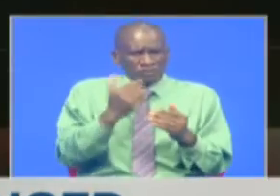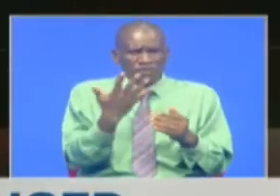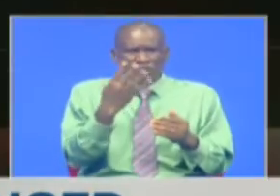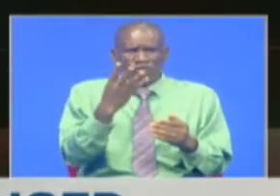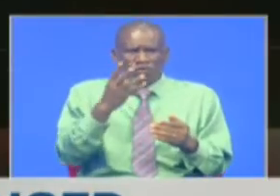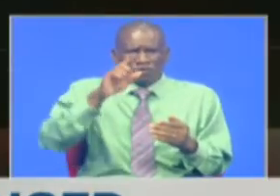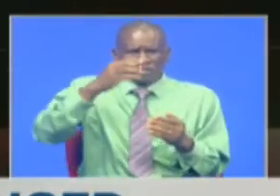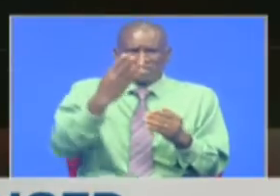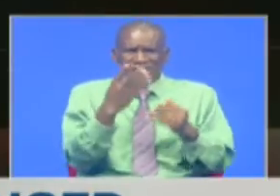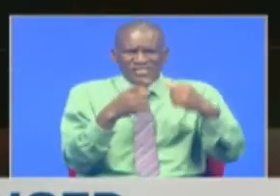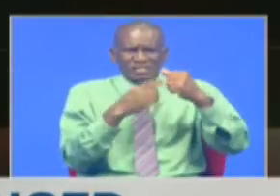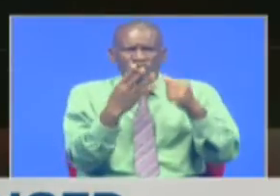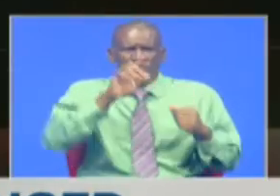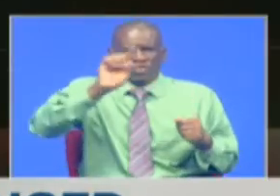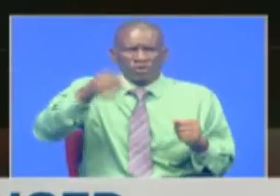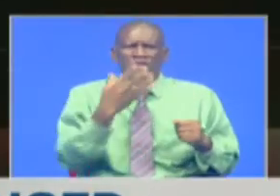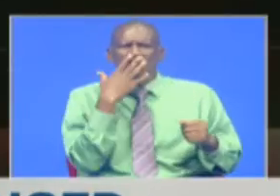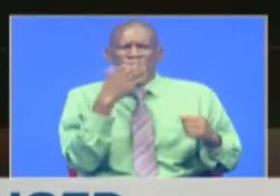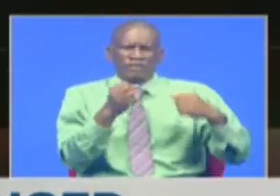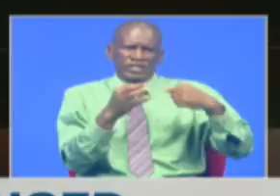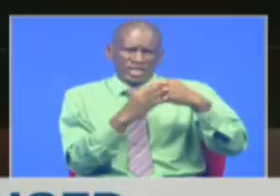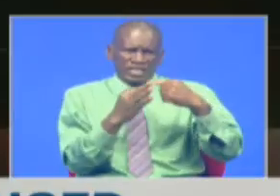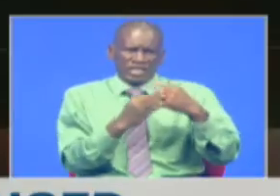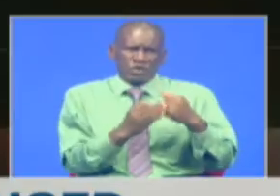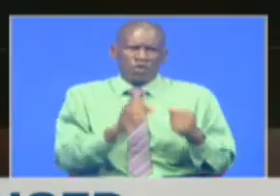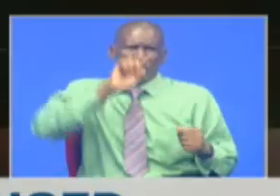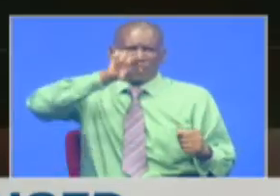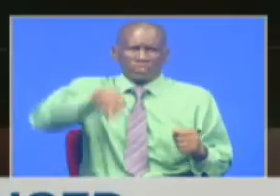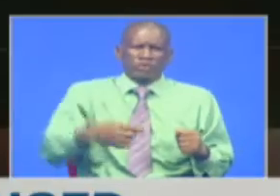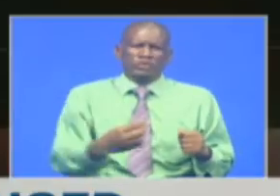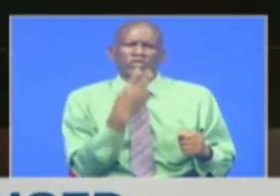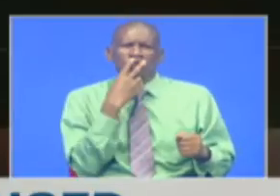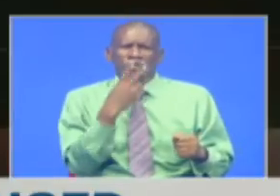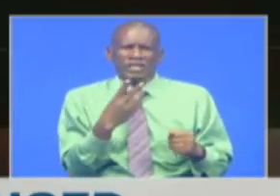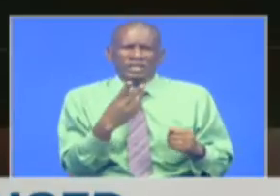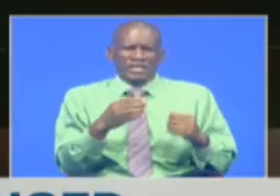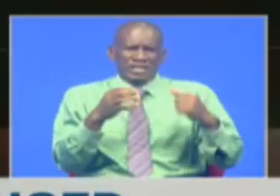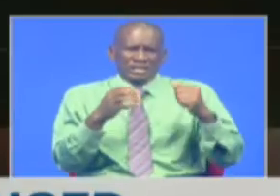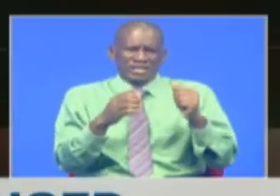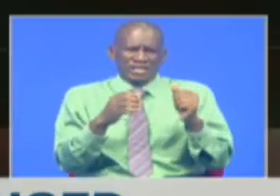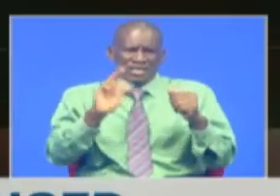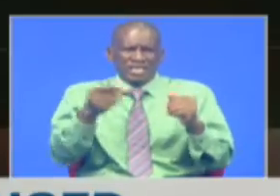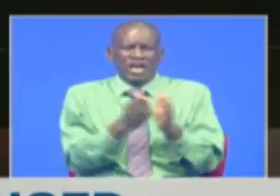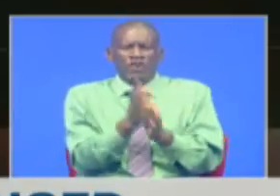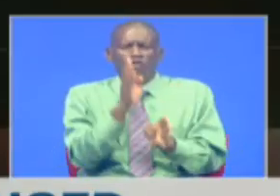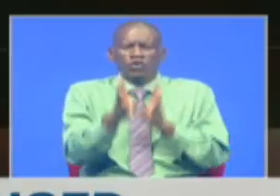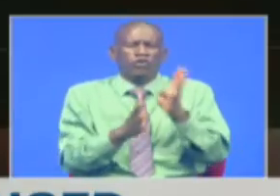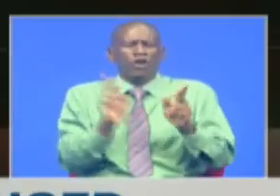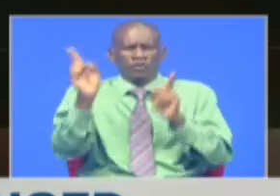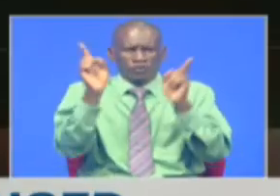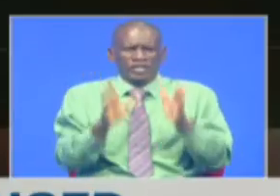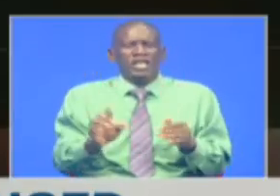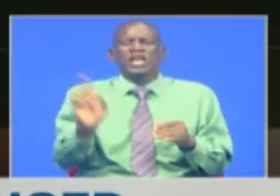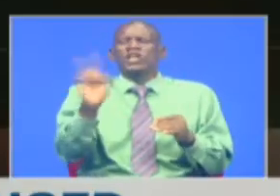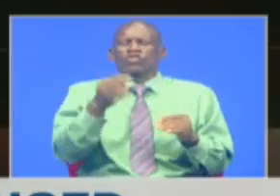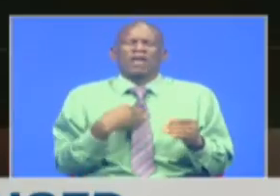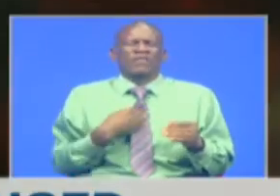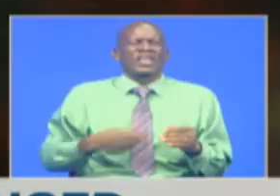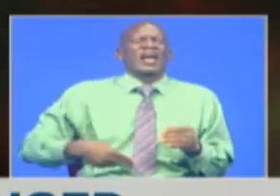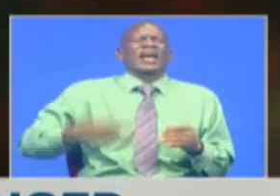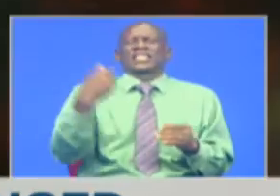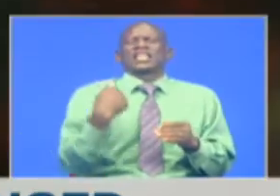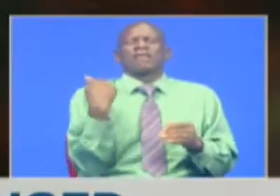64,588. Out of that, 1,299 are Kenyans and 45 are foreigners. Nairobi has recorded the highest